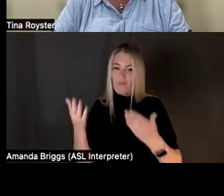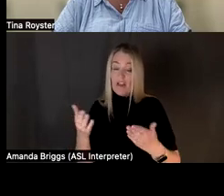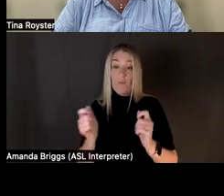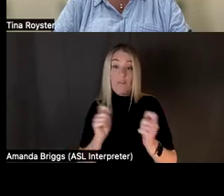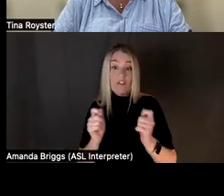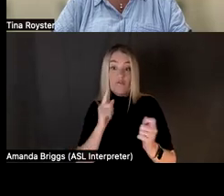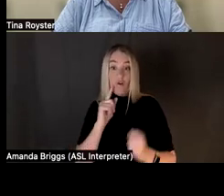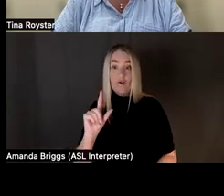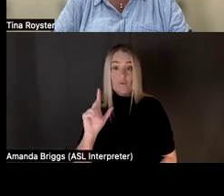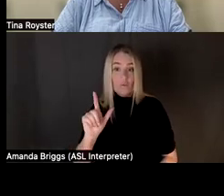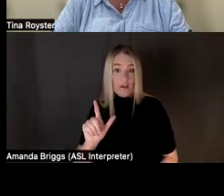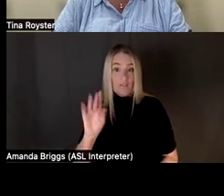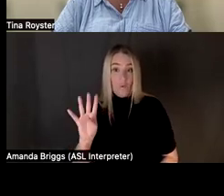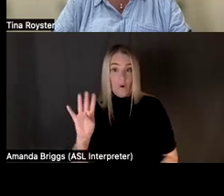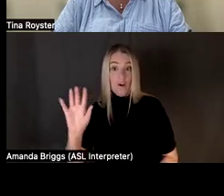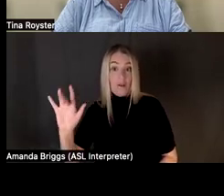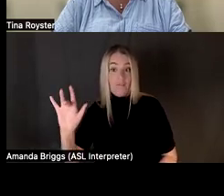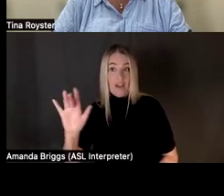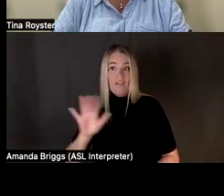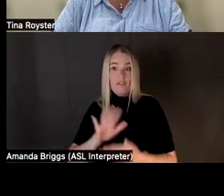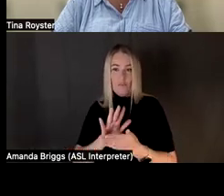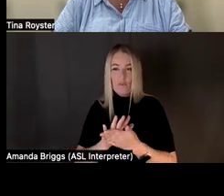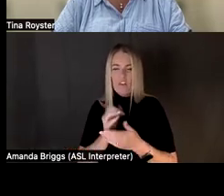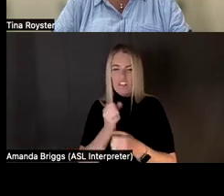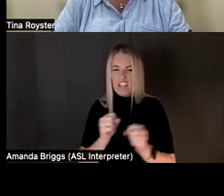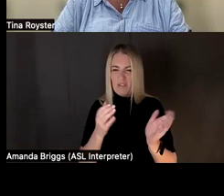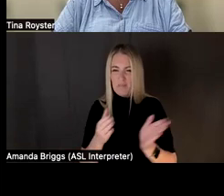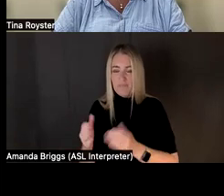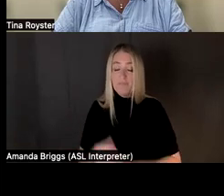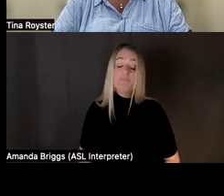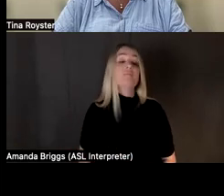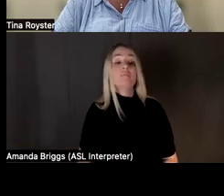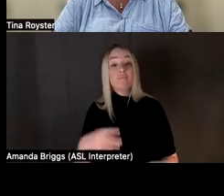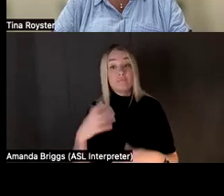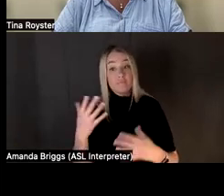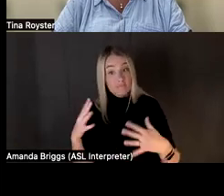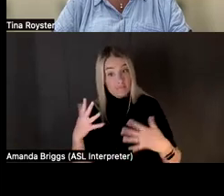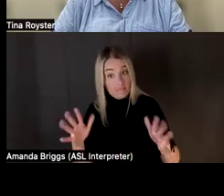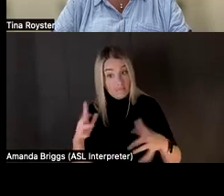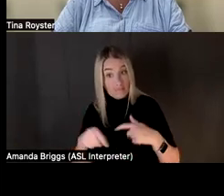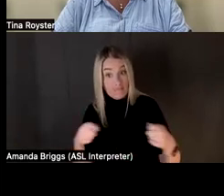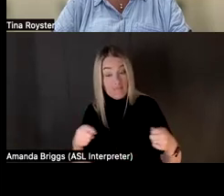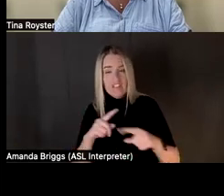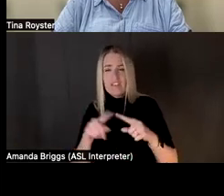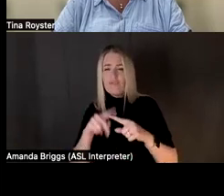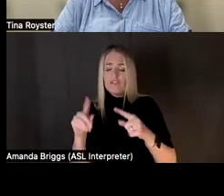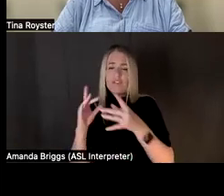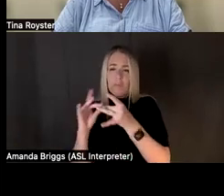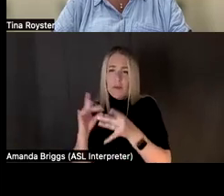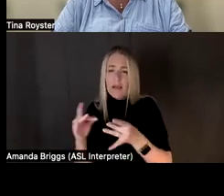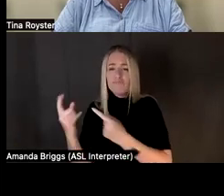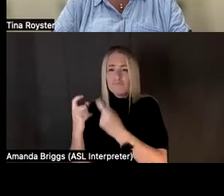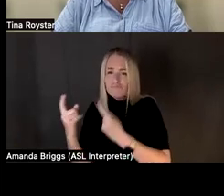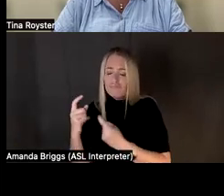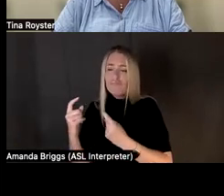2024-25 Comprehensive School Safety Plan. To close out this evening, we will review questions and comments we received regarding